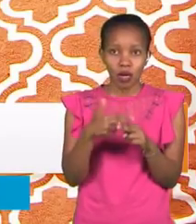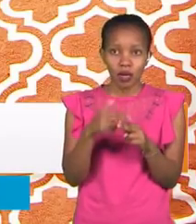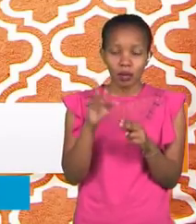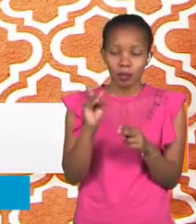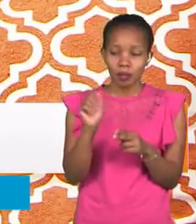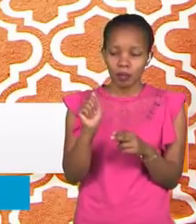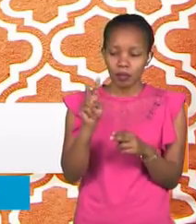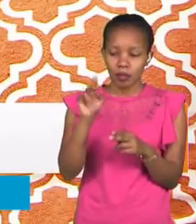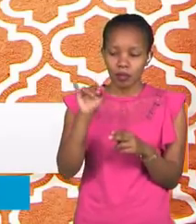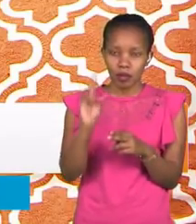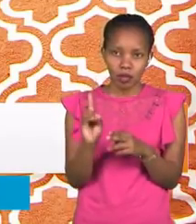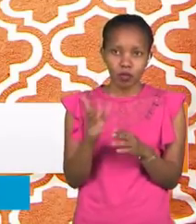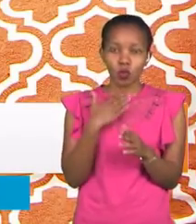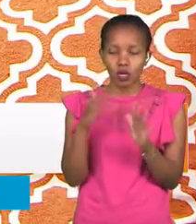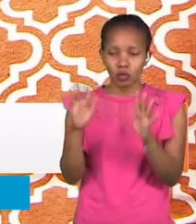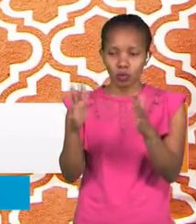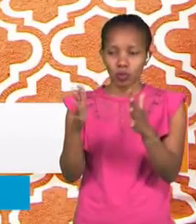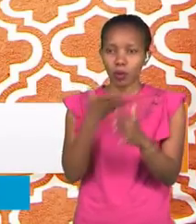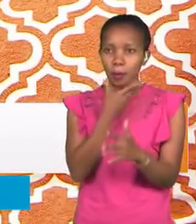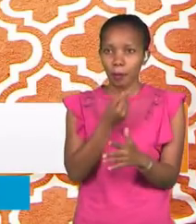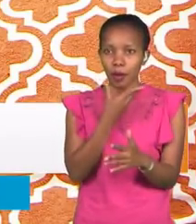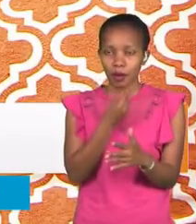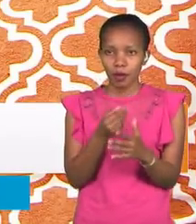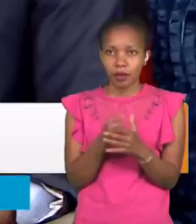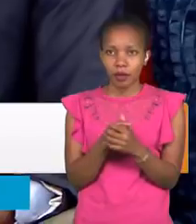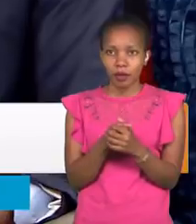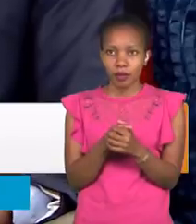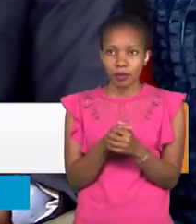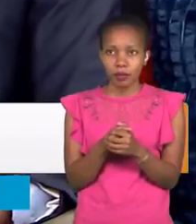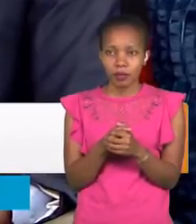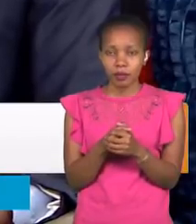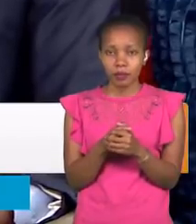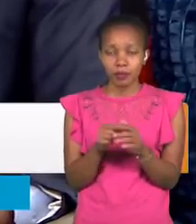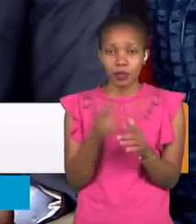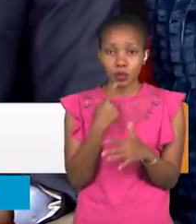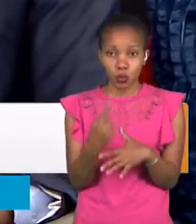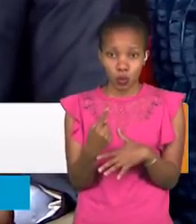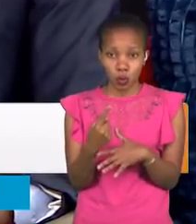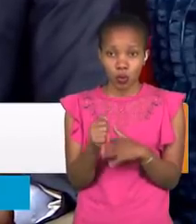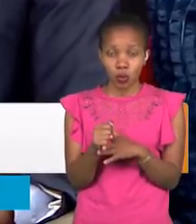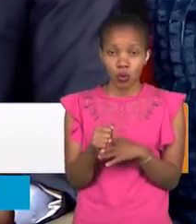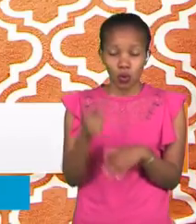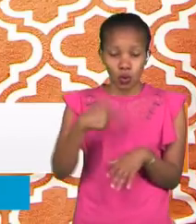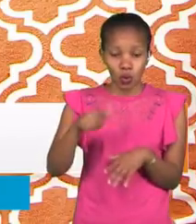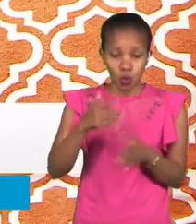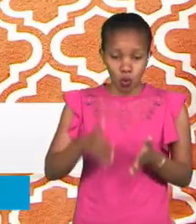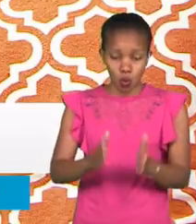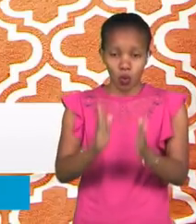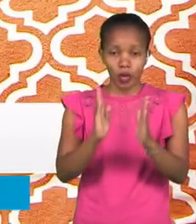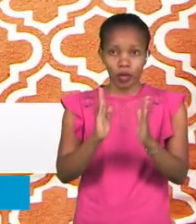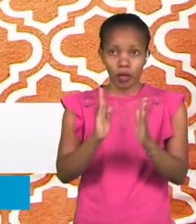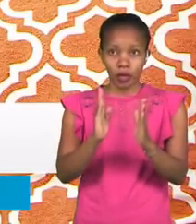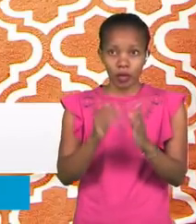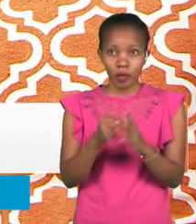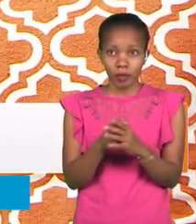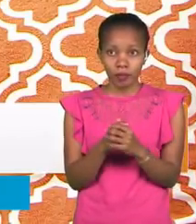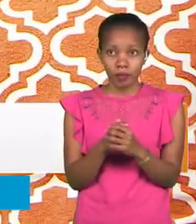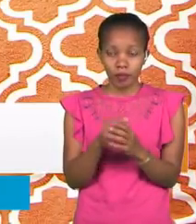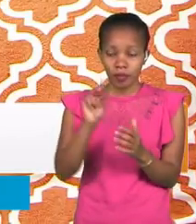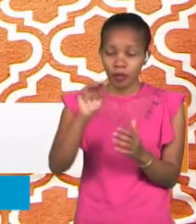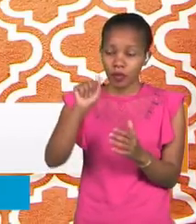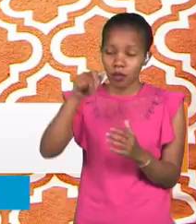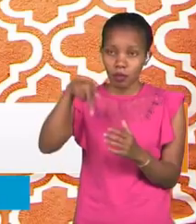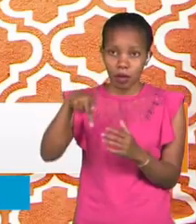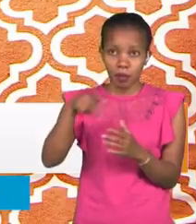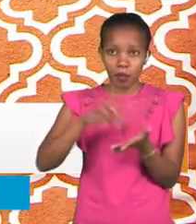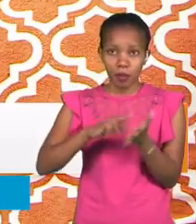who I also want to give a shout out to. Okay, hey, David, shout out. Yeah. And so we map that route, and mapping it.